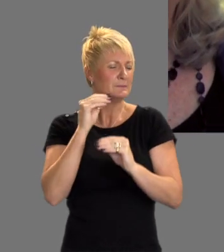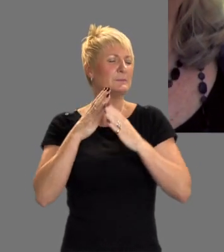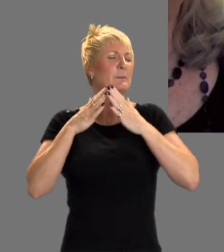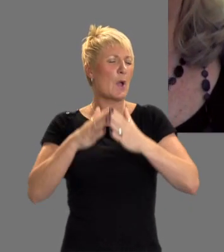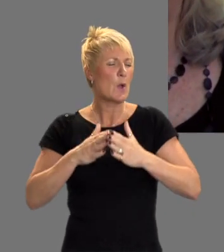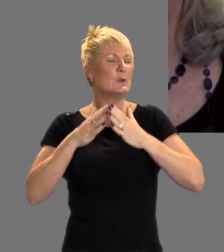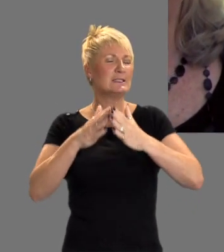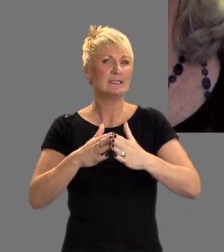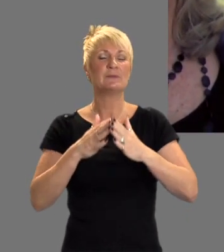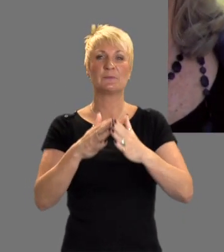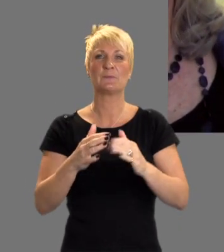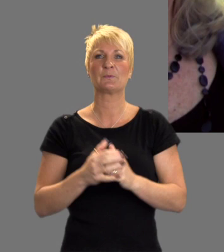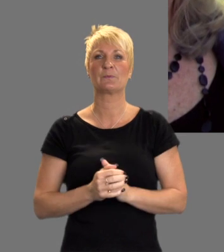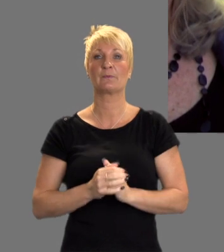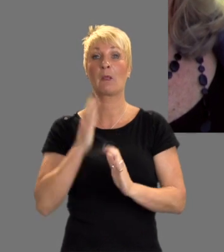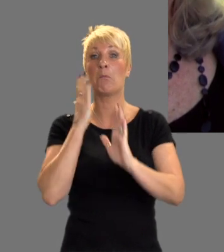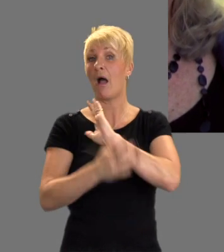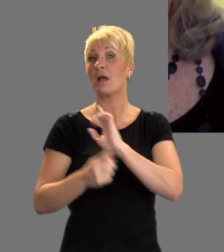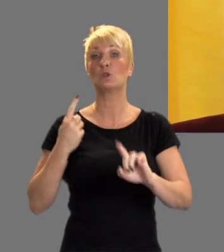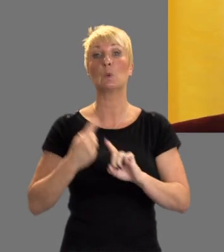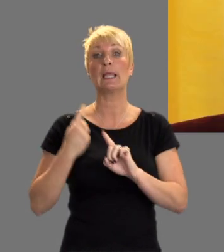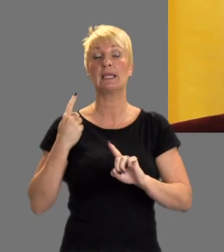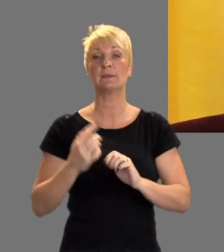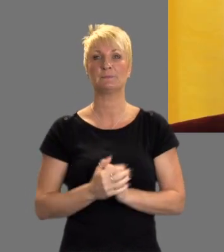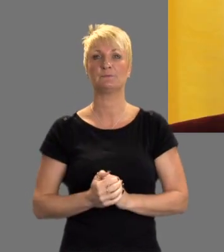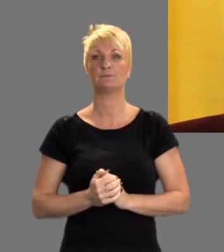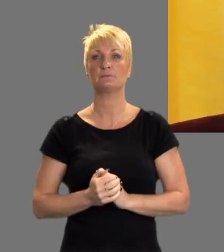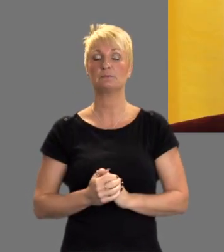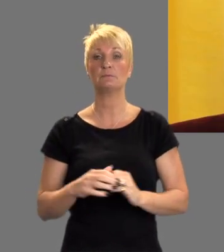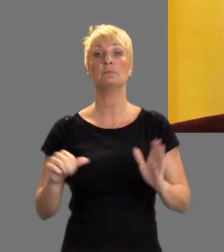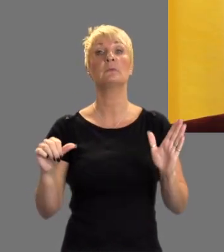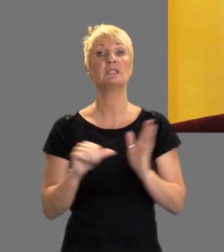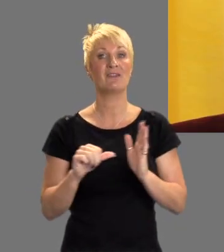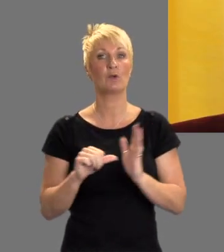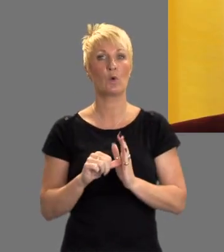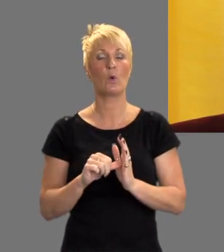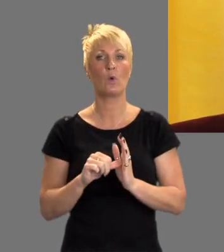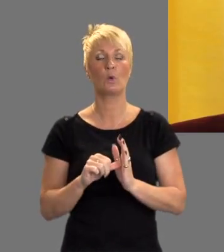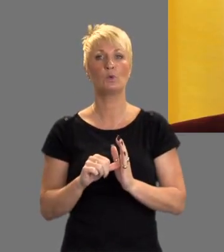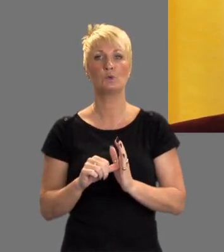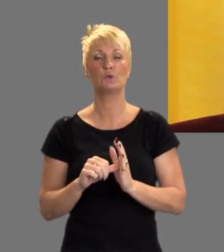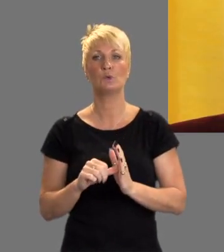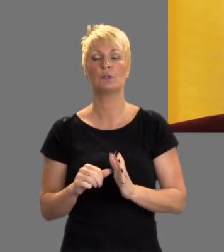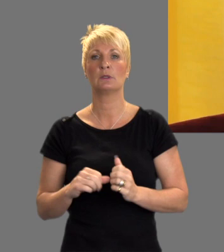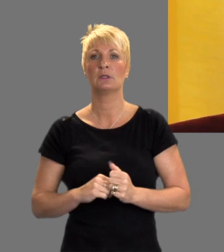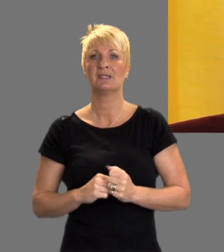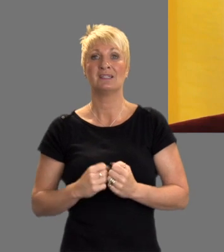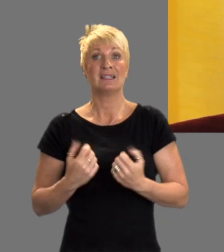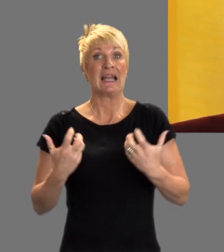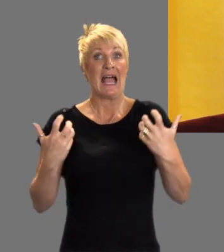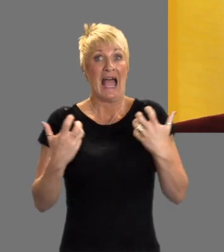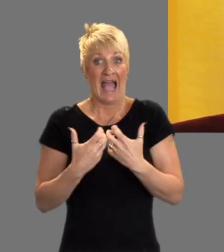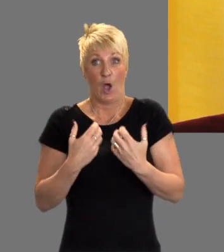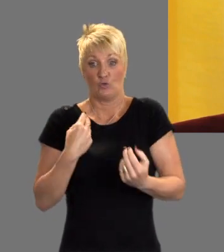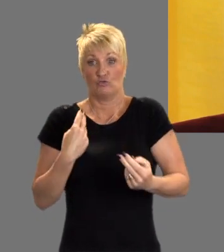on the boat, and it passed quite quickly. It is difficult because I don't know how